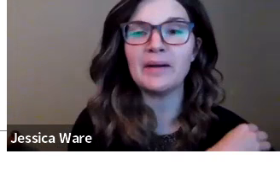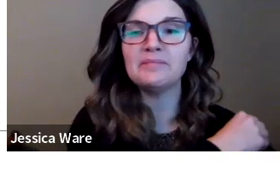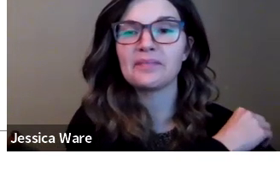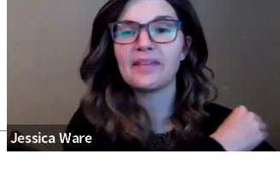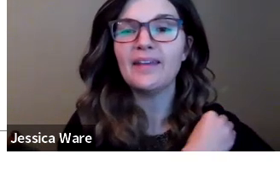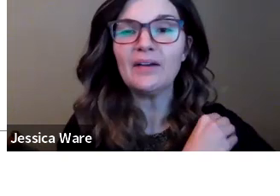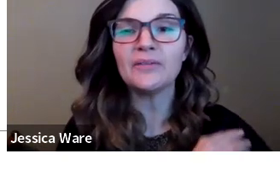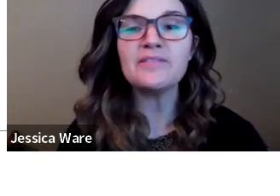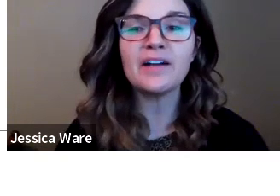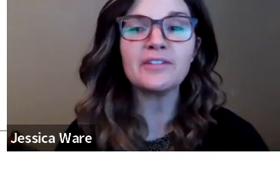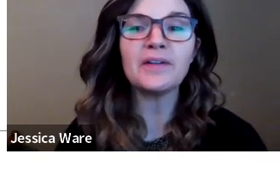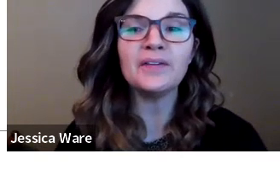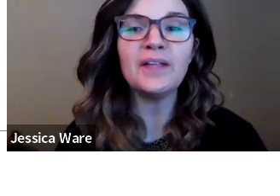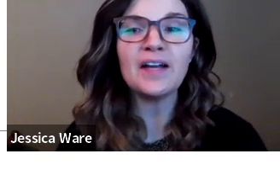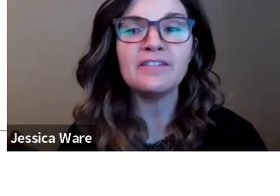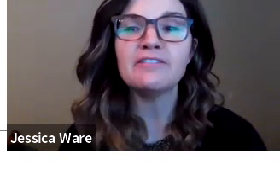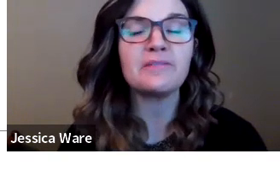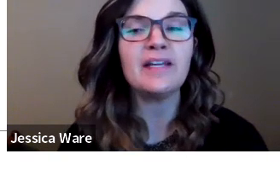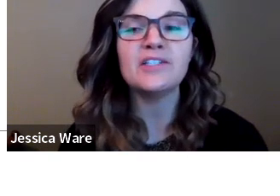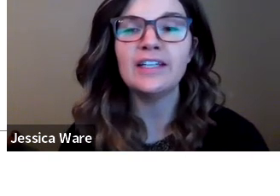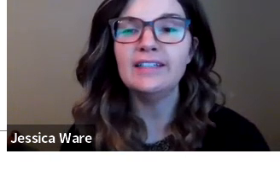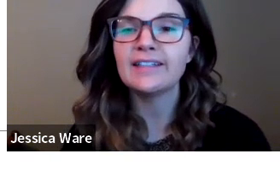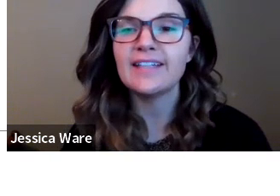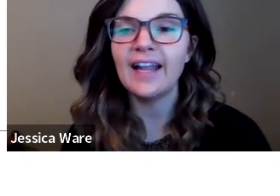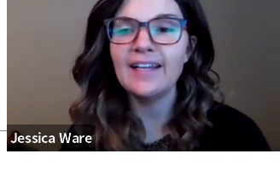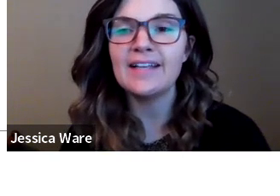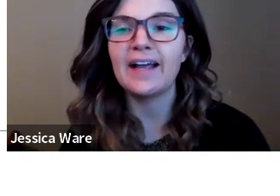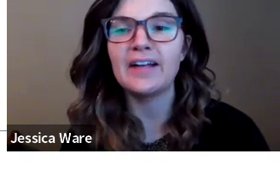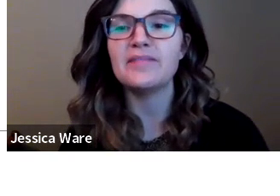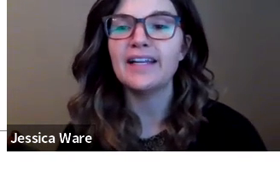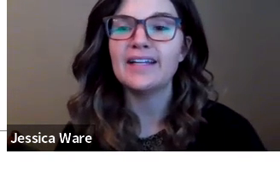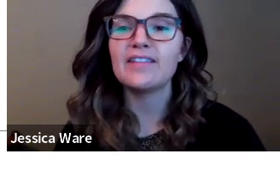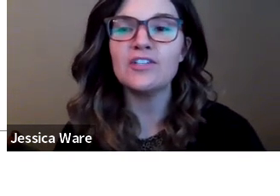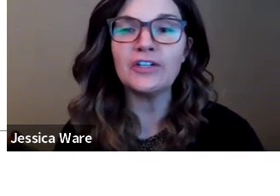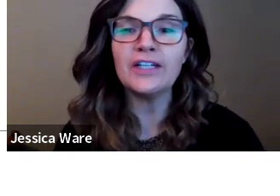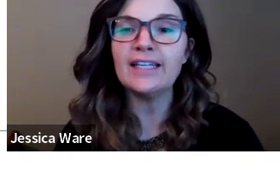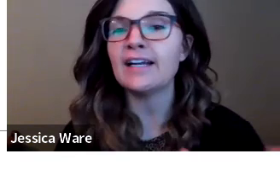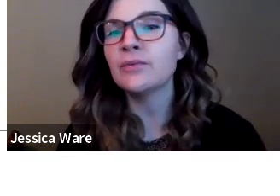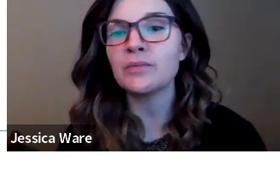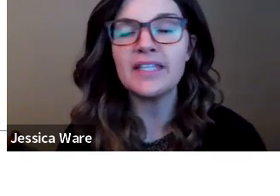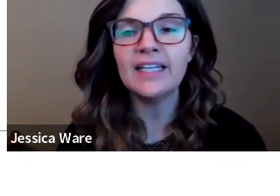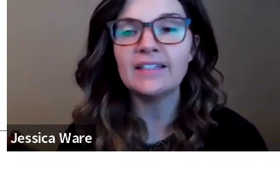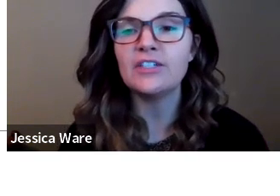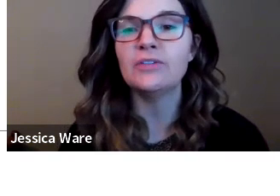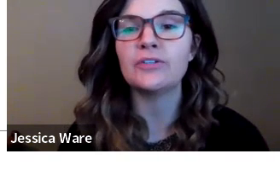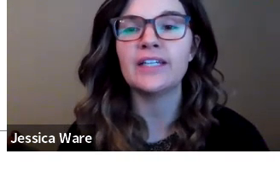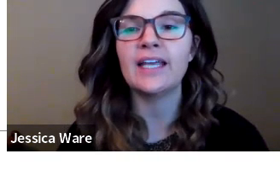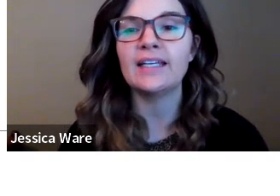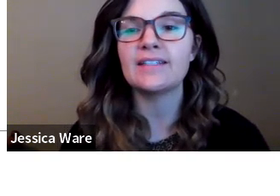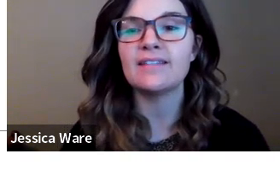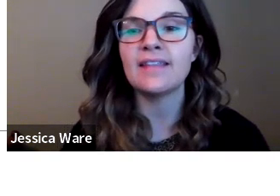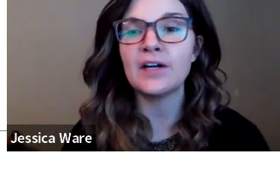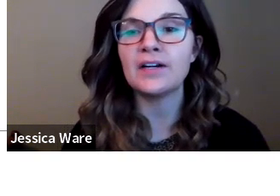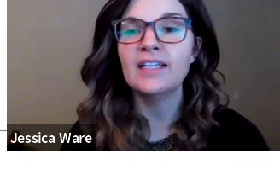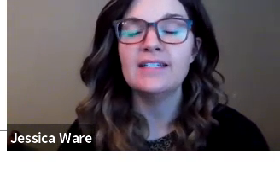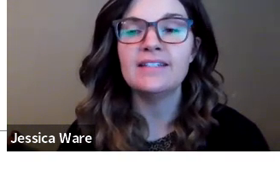Thanks, Barb. We've covered a lot of information today. The journey that everyone will take to